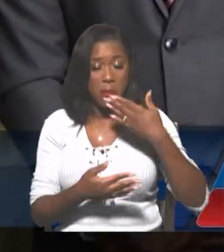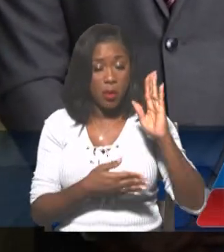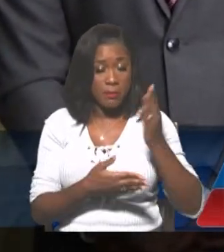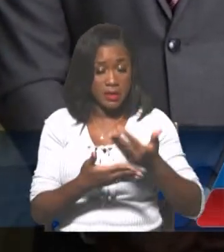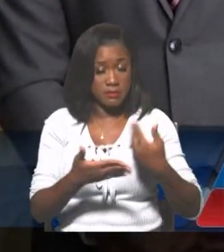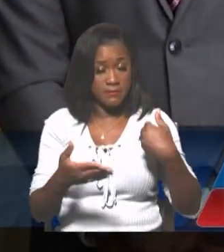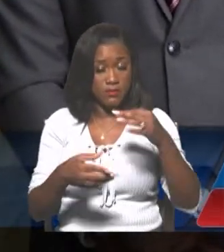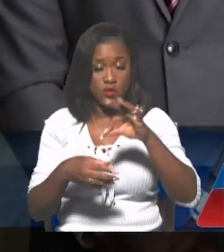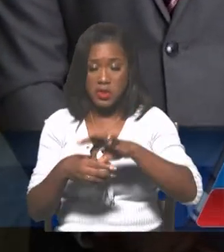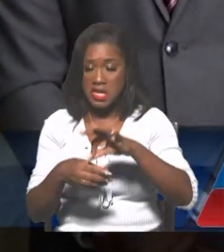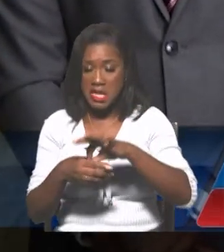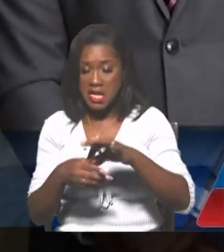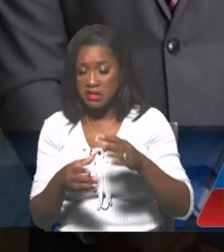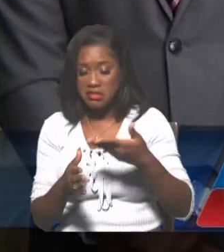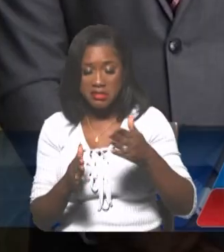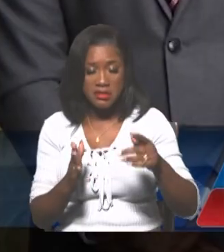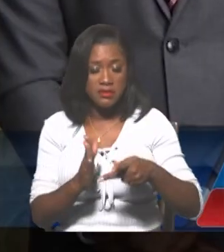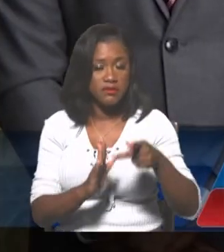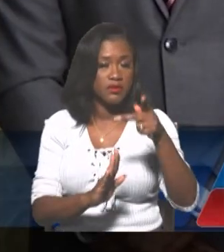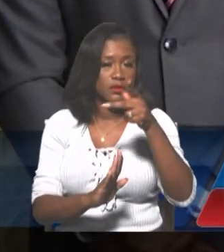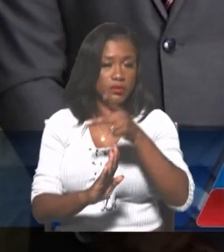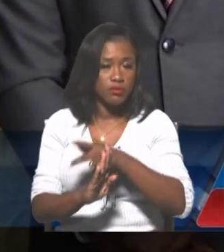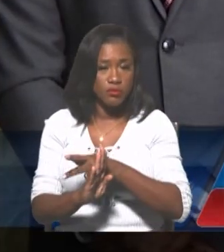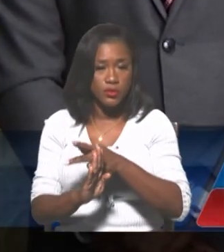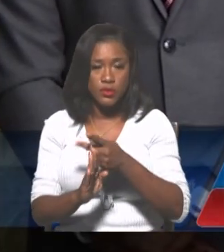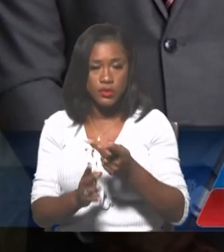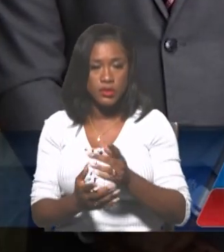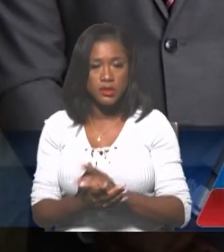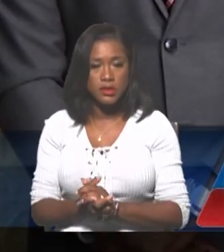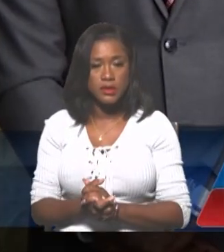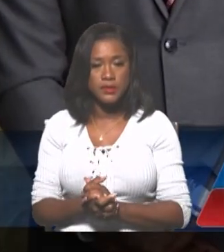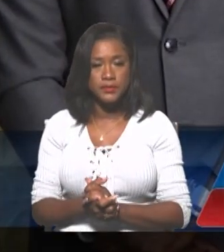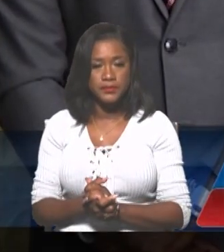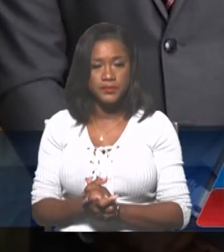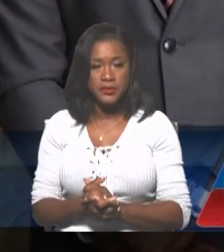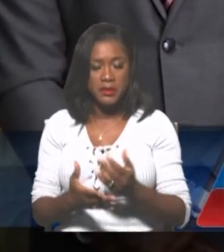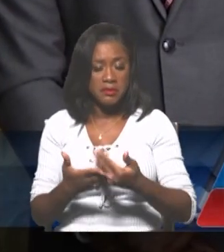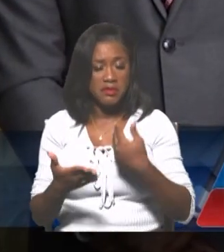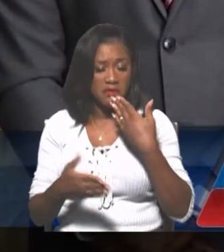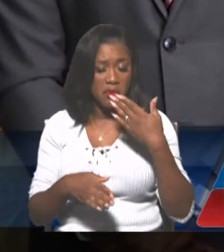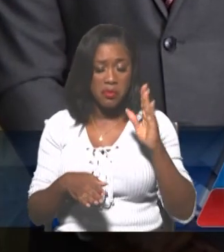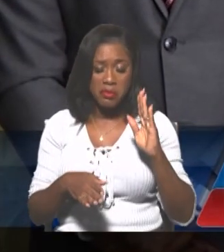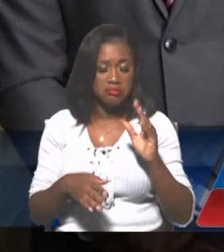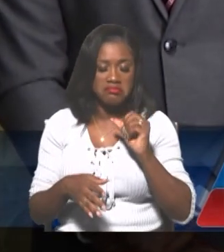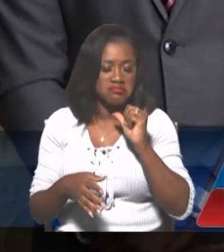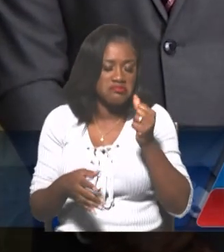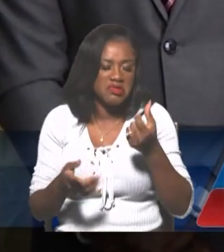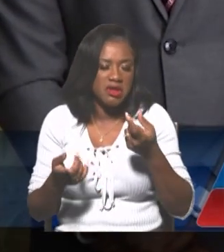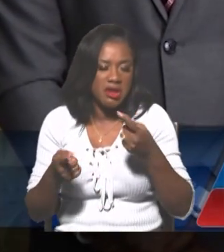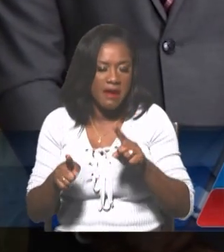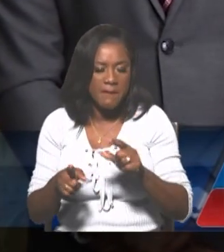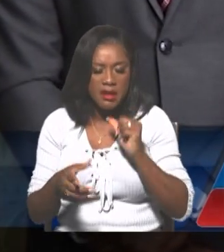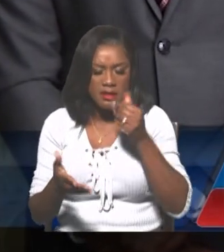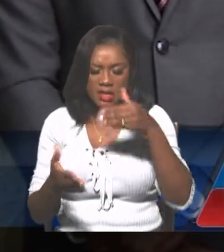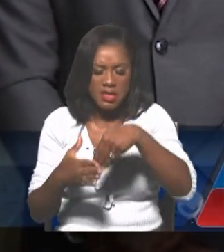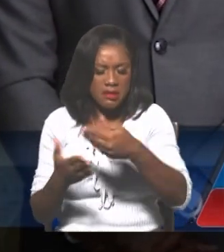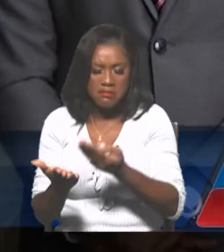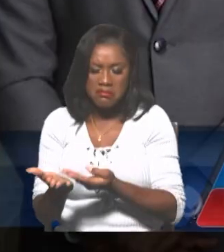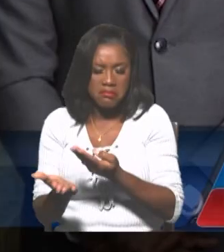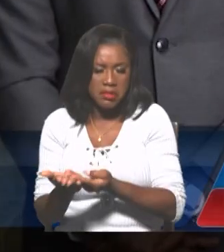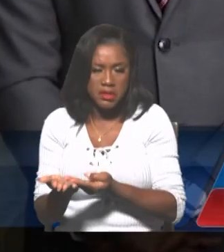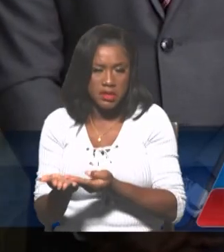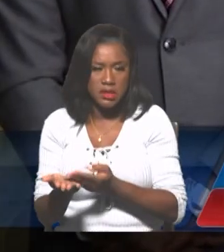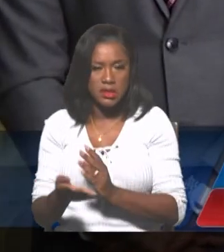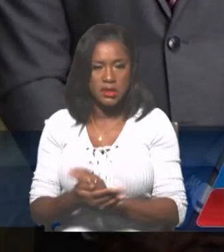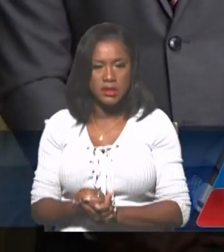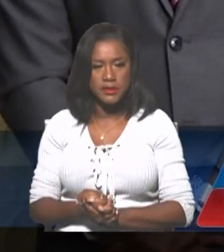and projects and initiatives that would have been promised or projected that has not yet materialized,